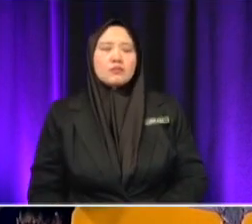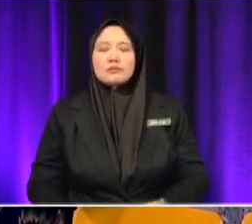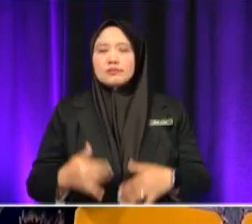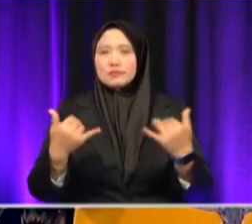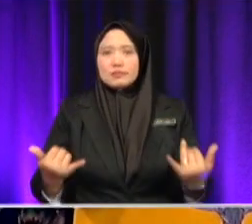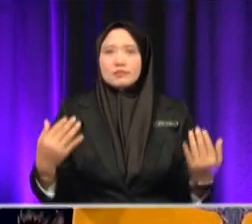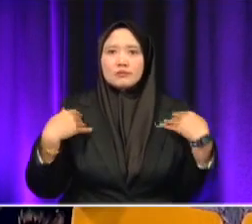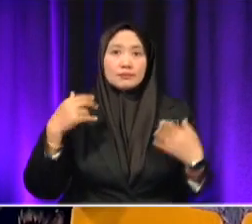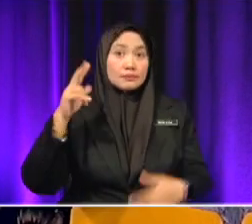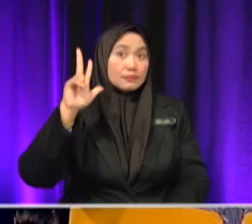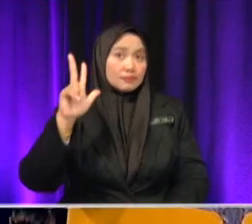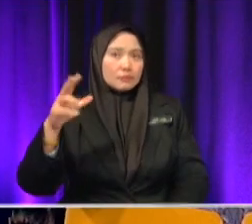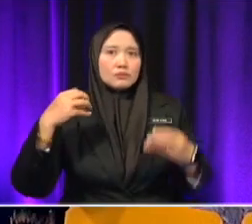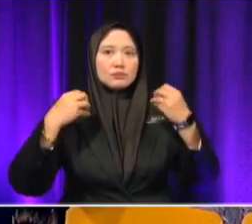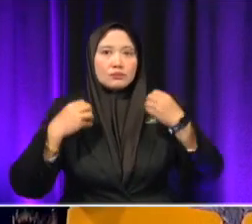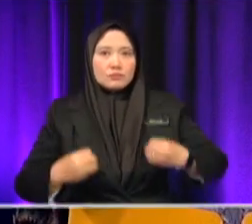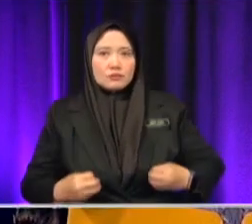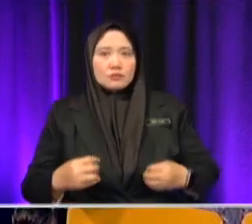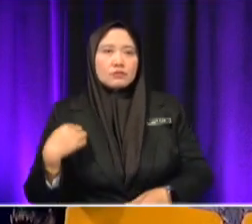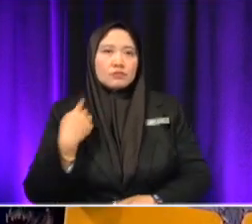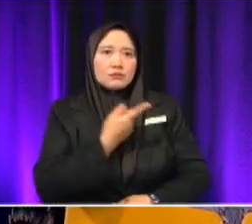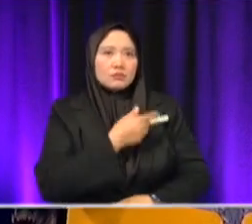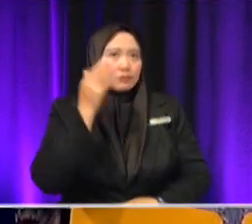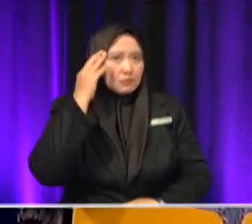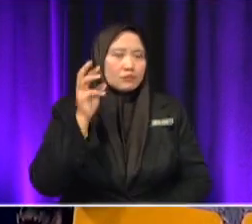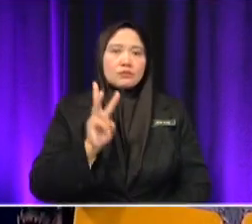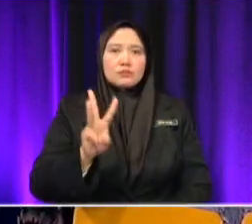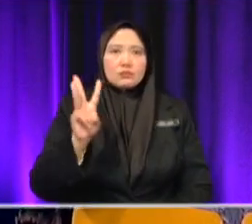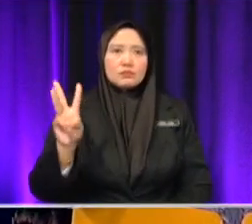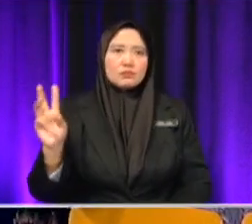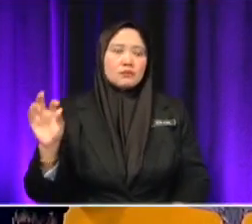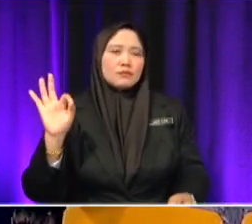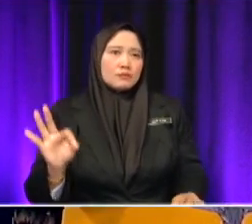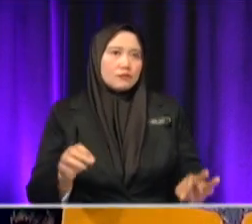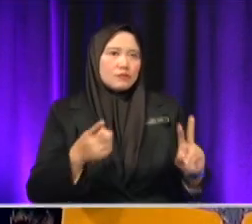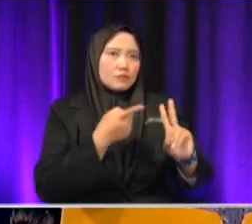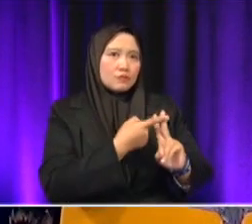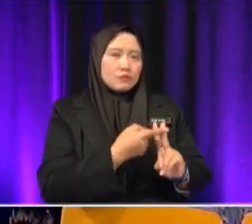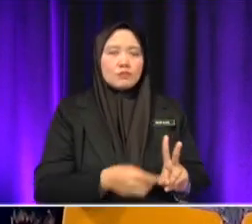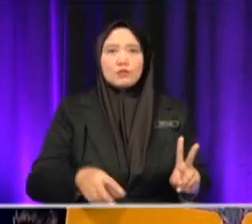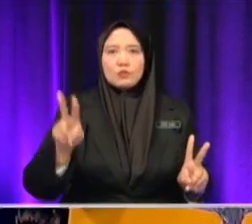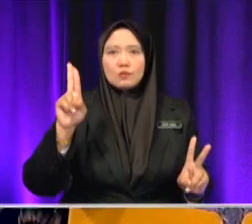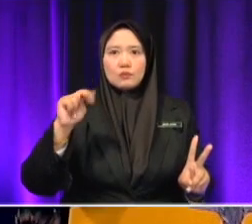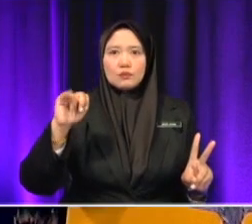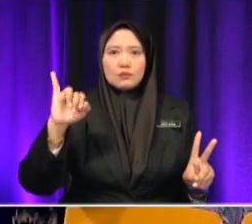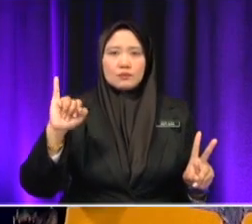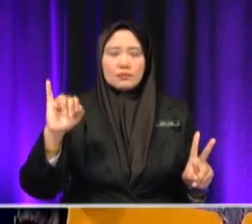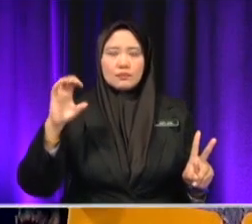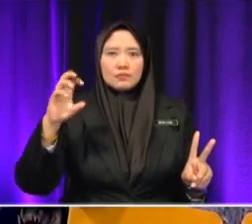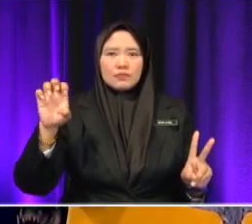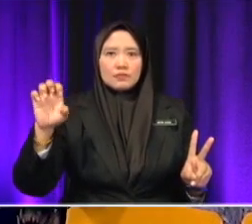gotten to know of. We've known WWF, the UNICEF, Doctors Without Borders, and then we have the